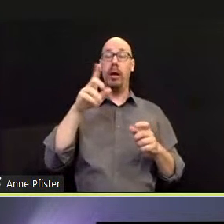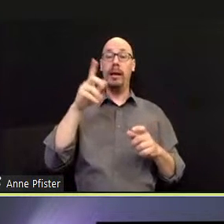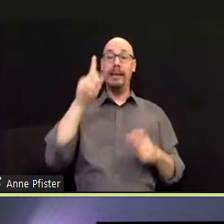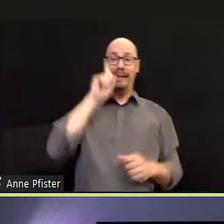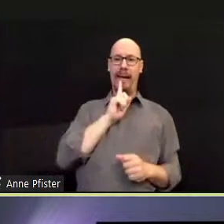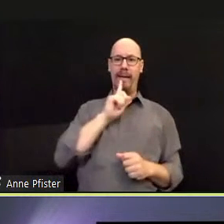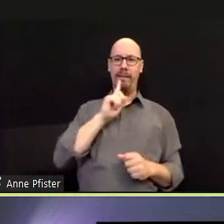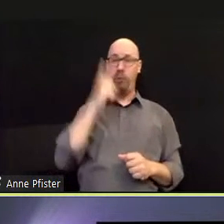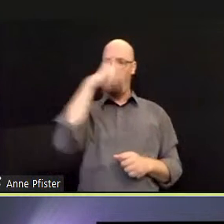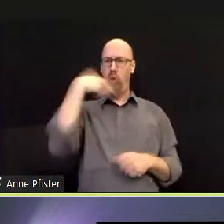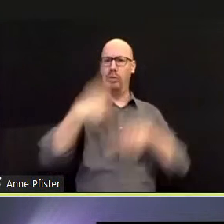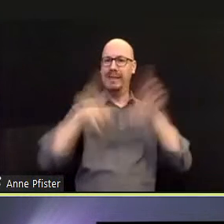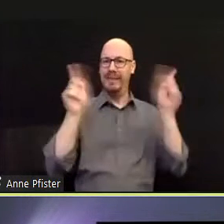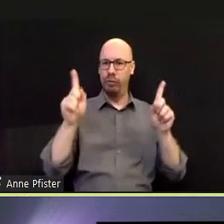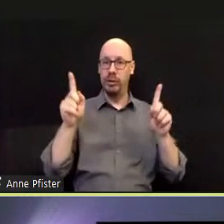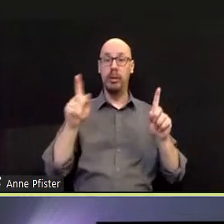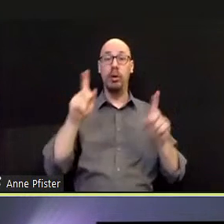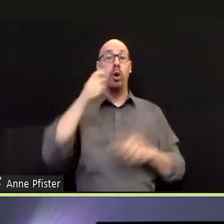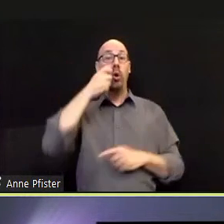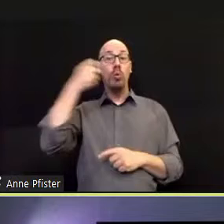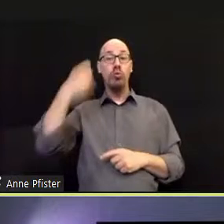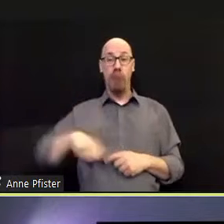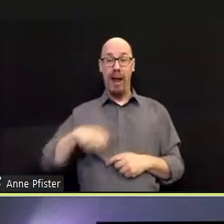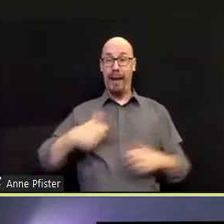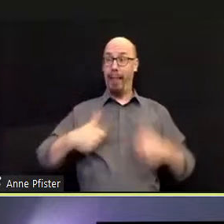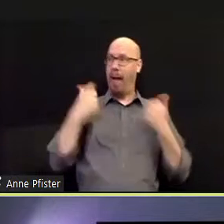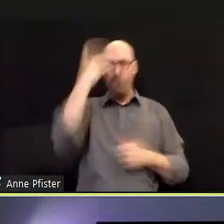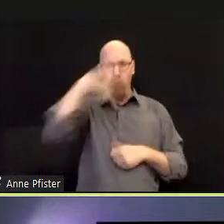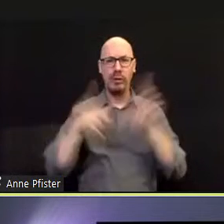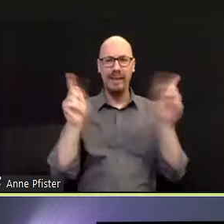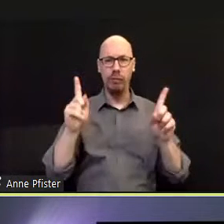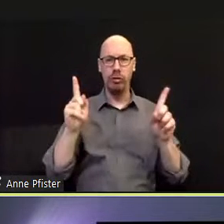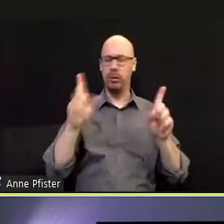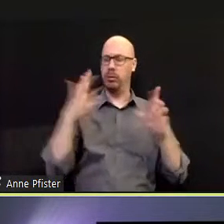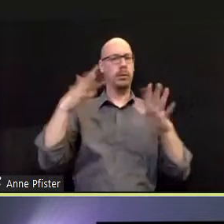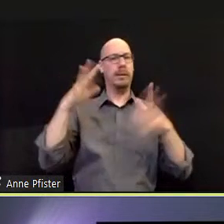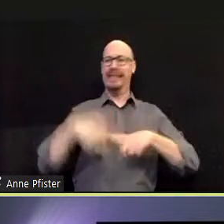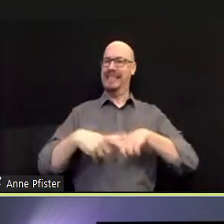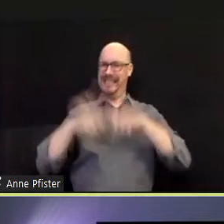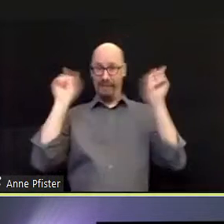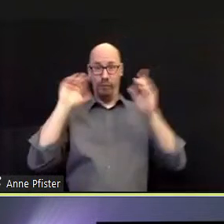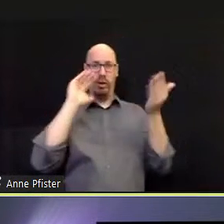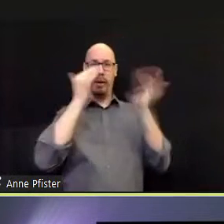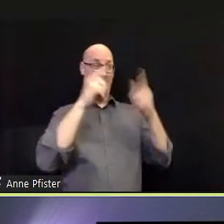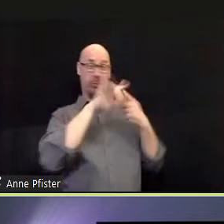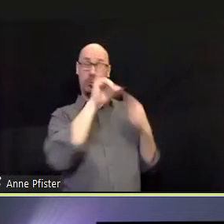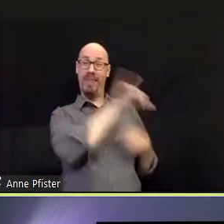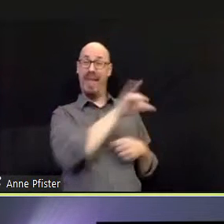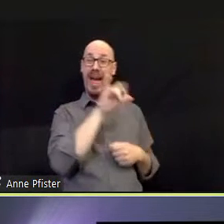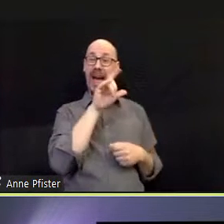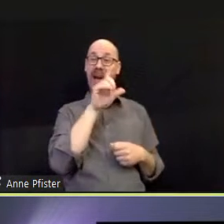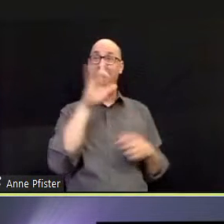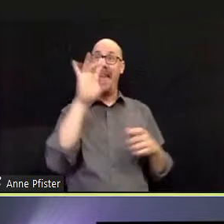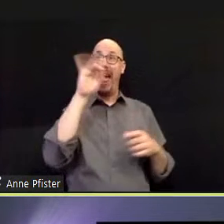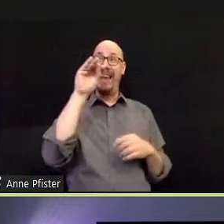being Ukrainian that was dramatically different from what we saw in that 80th anniversary celebration.